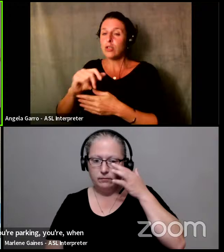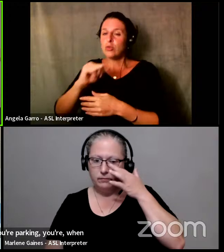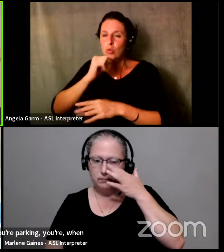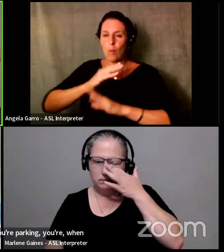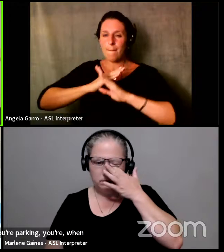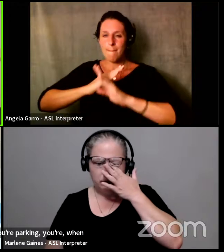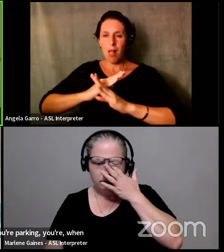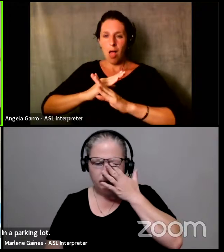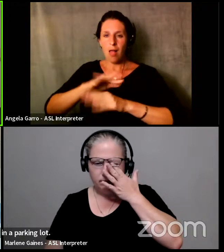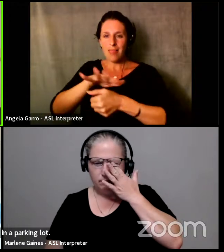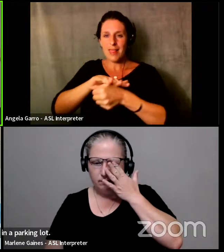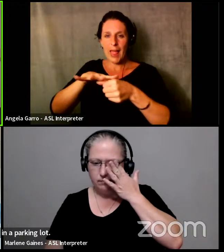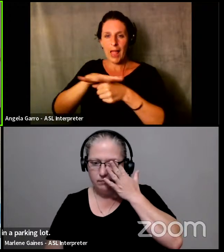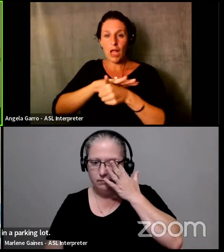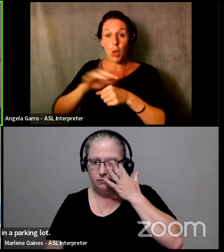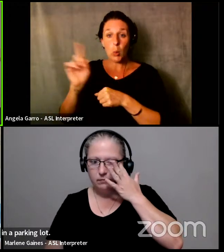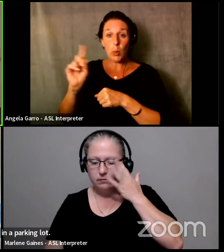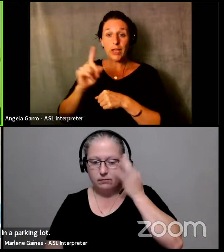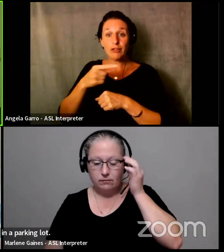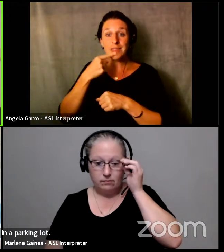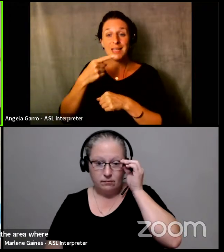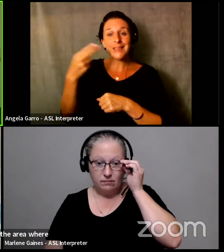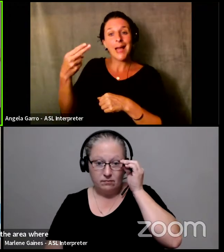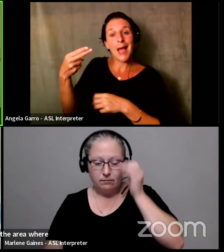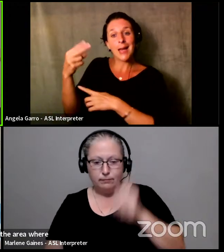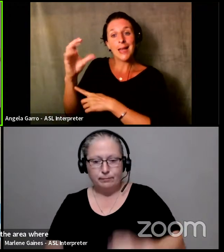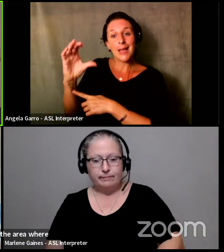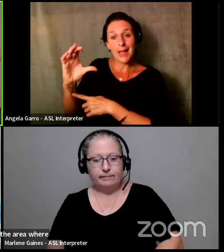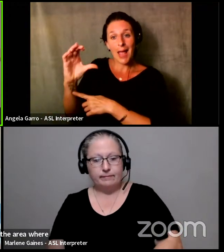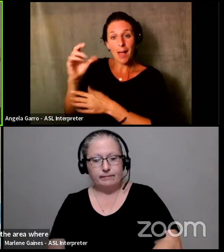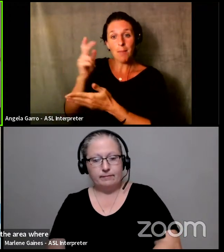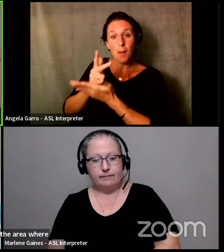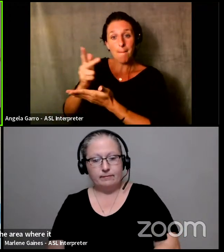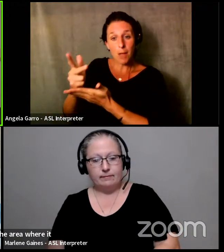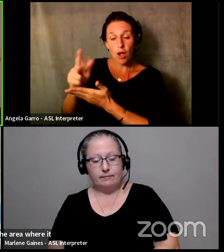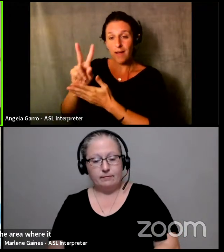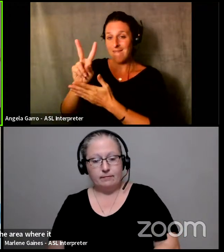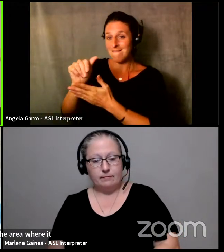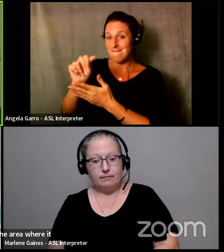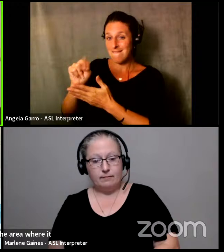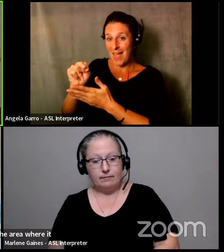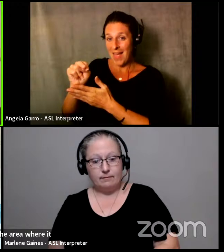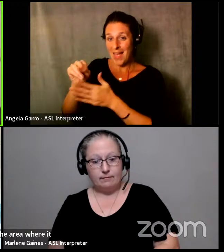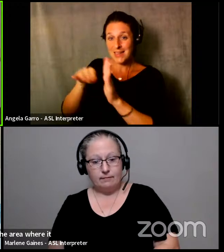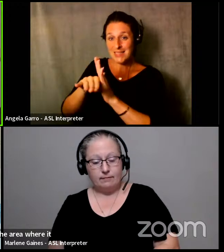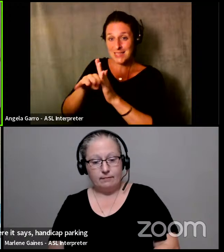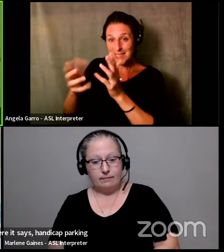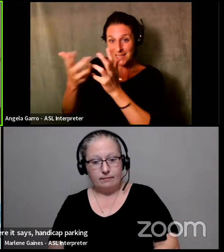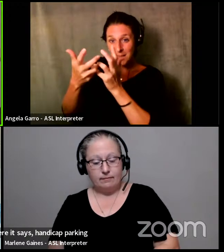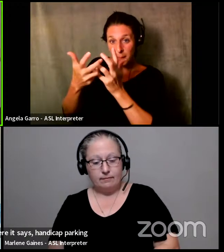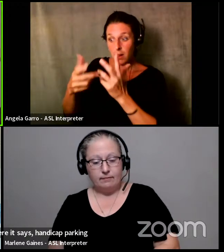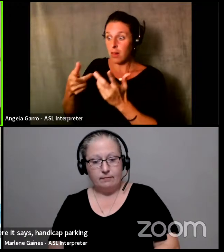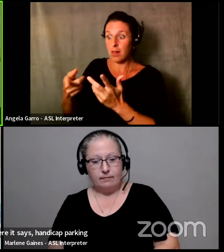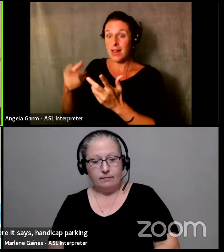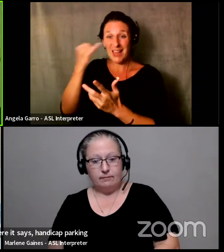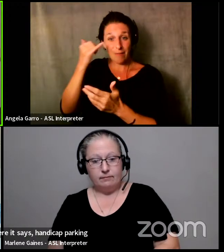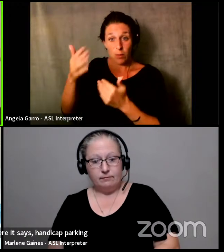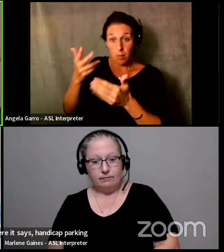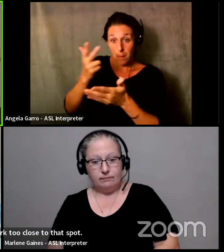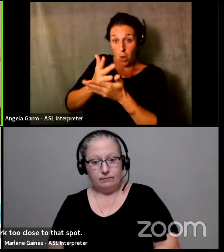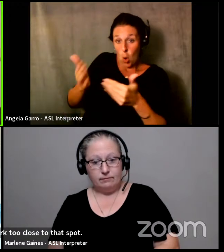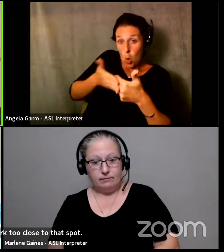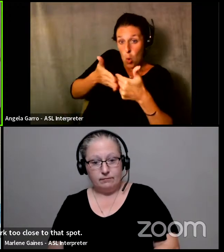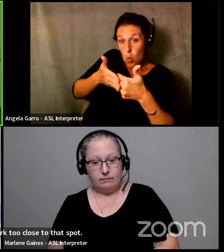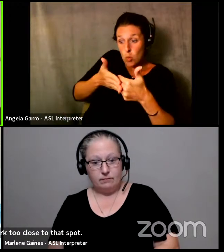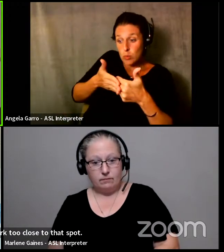area where it says, handicap parking van accessible. If you park too close to that spot, then a person in a